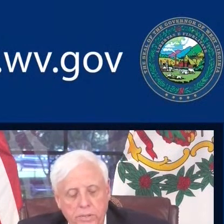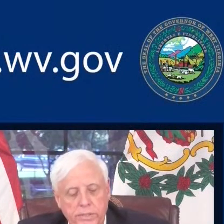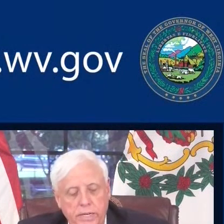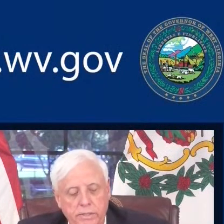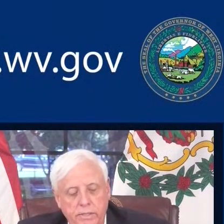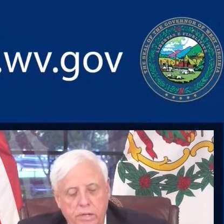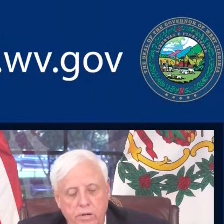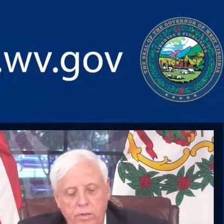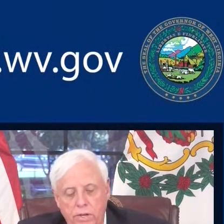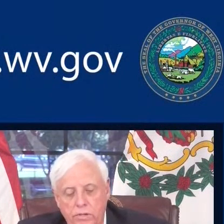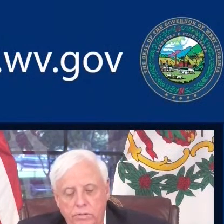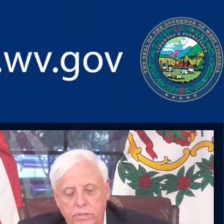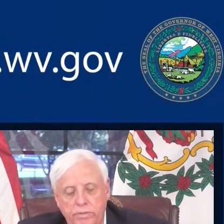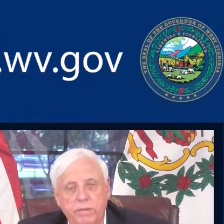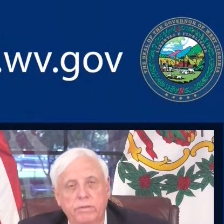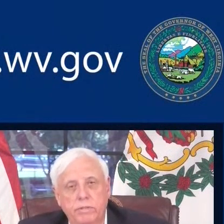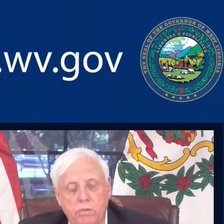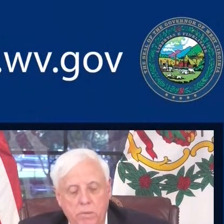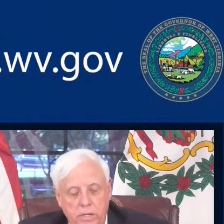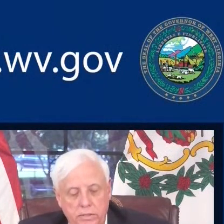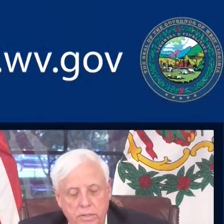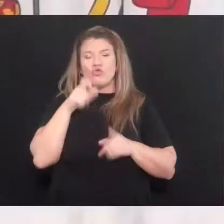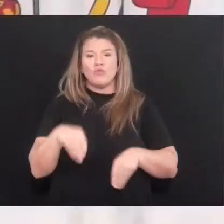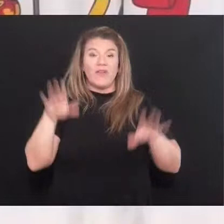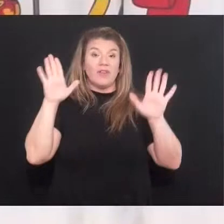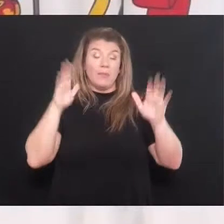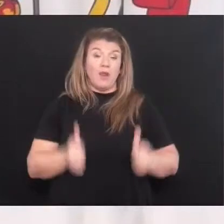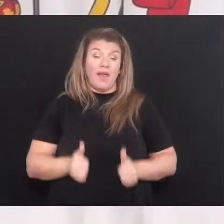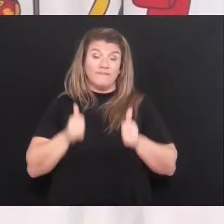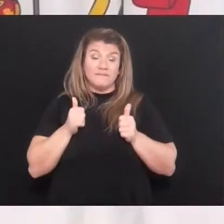our appreciation to all those that have given so much.